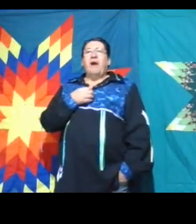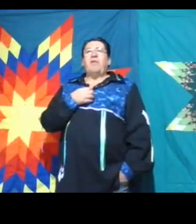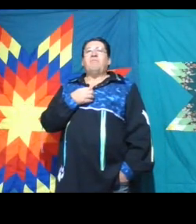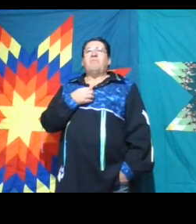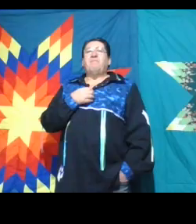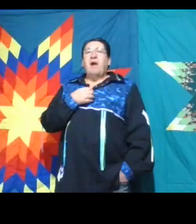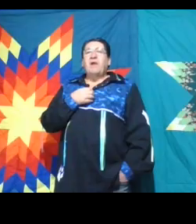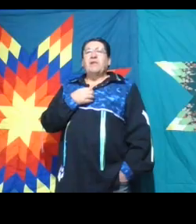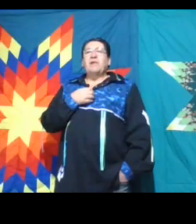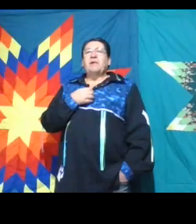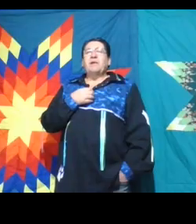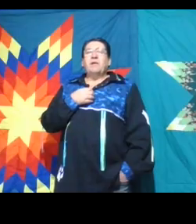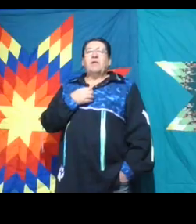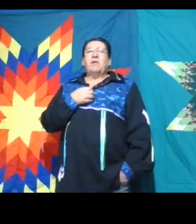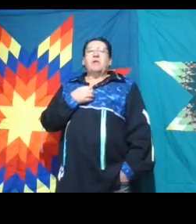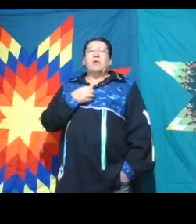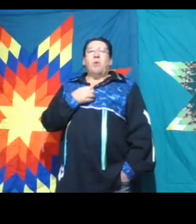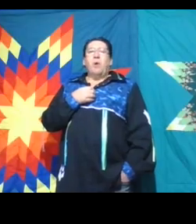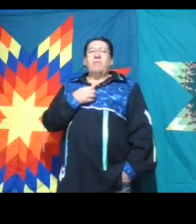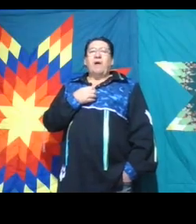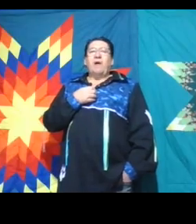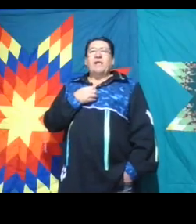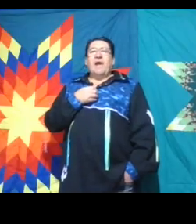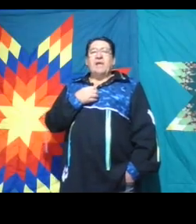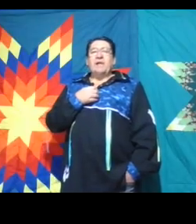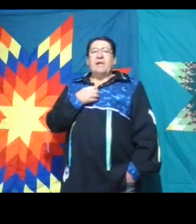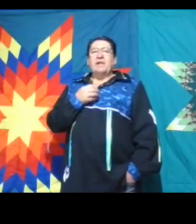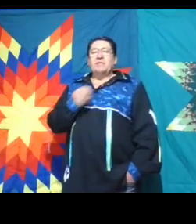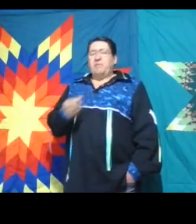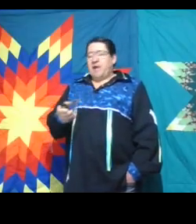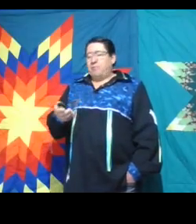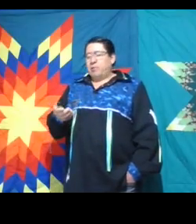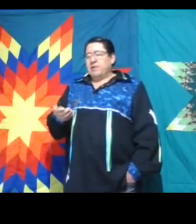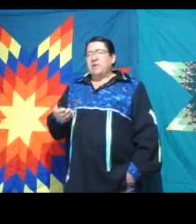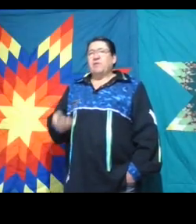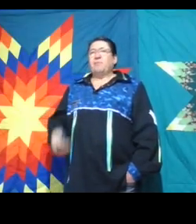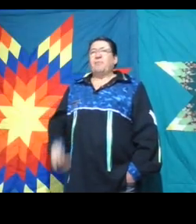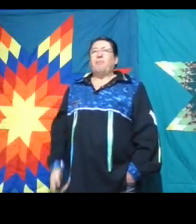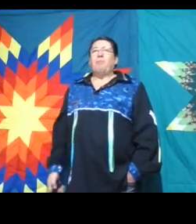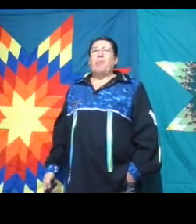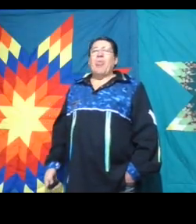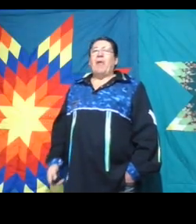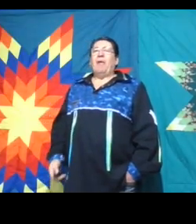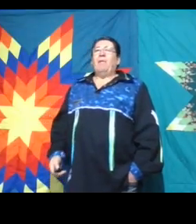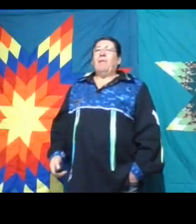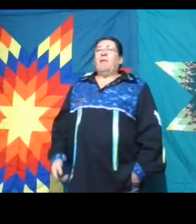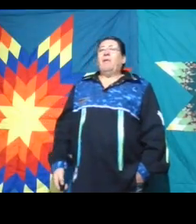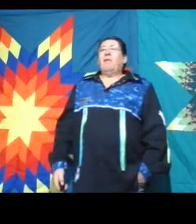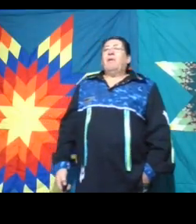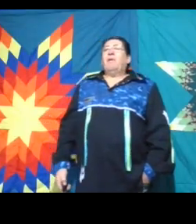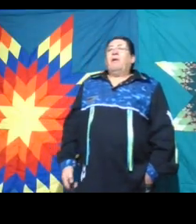hard time finding qualified candidates for that position.